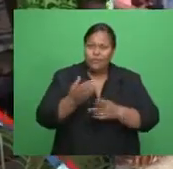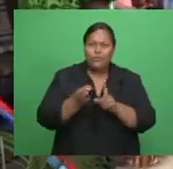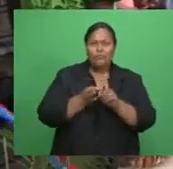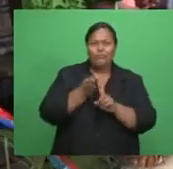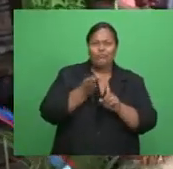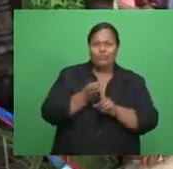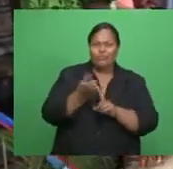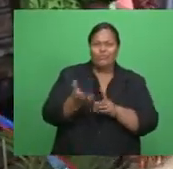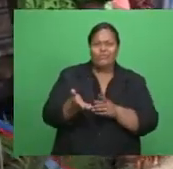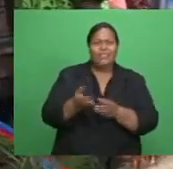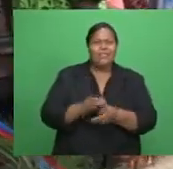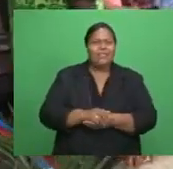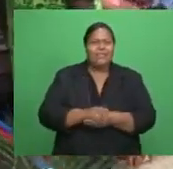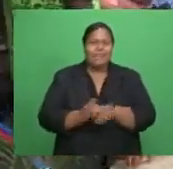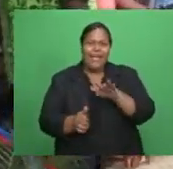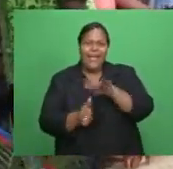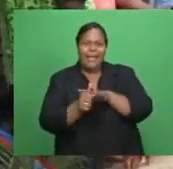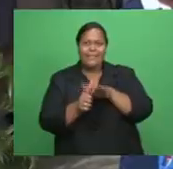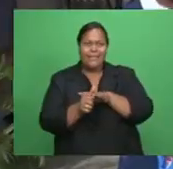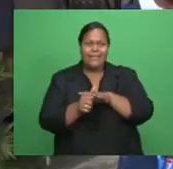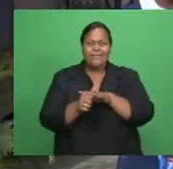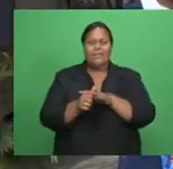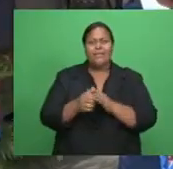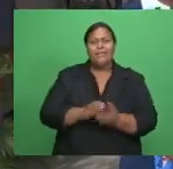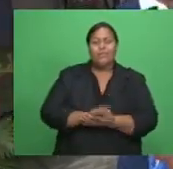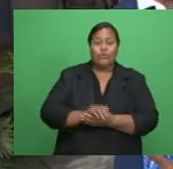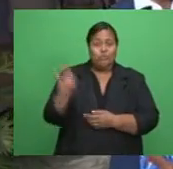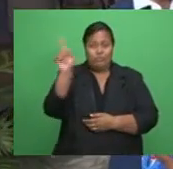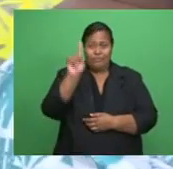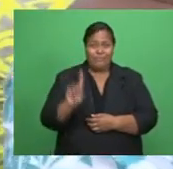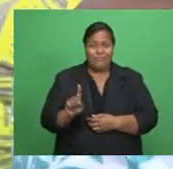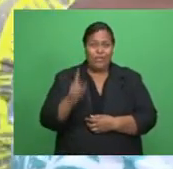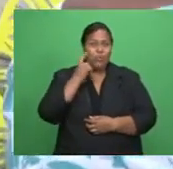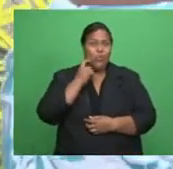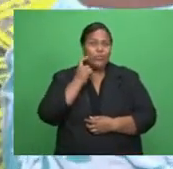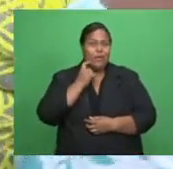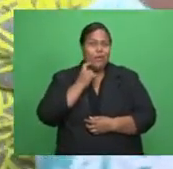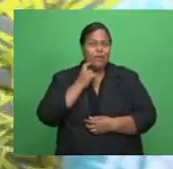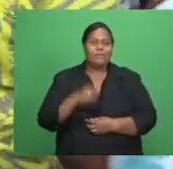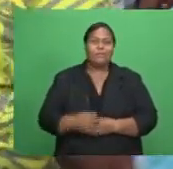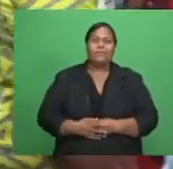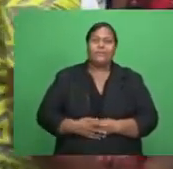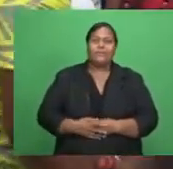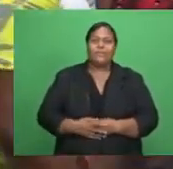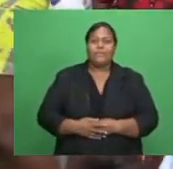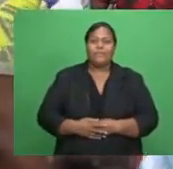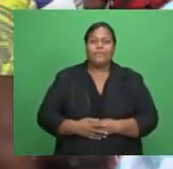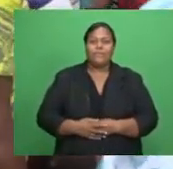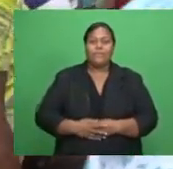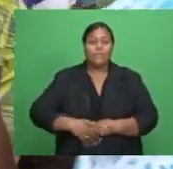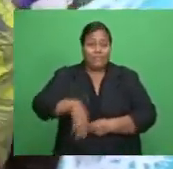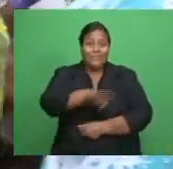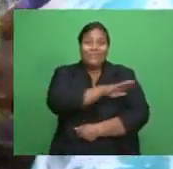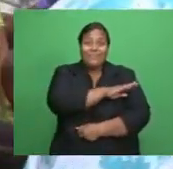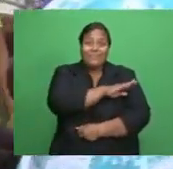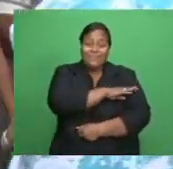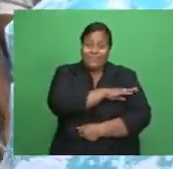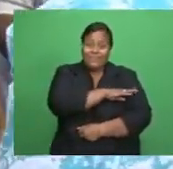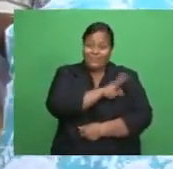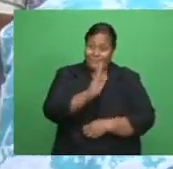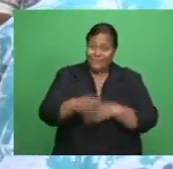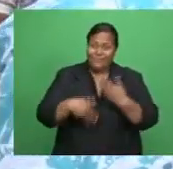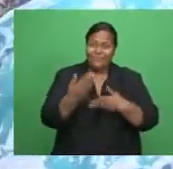schools and improving access to electric power and water. The Prime Minister highlighted that in an effort to leave no